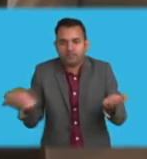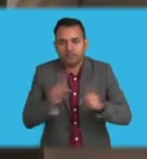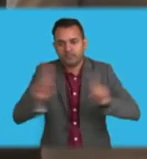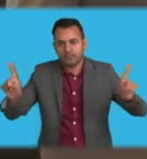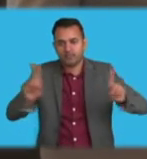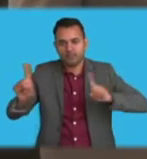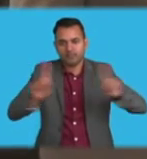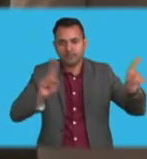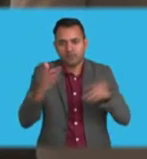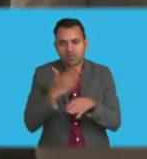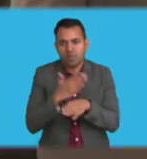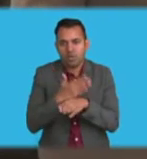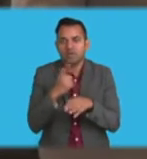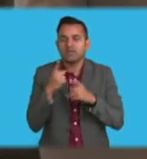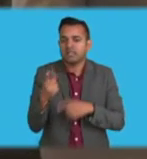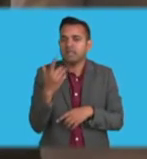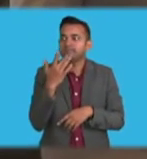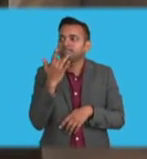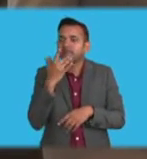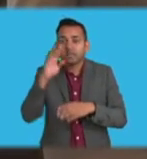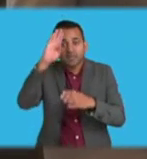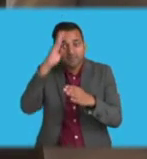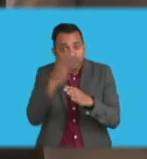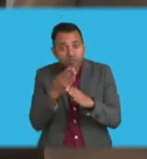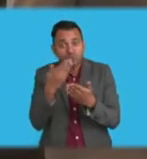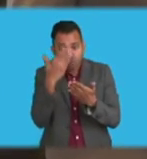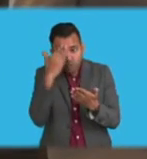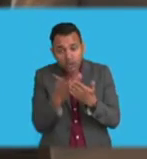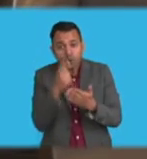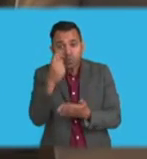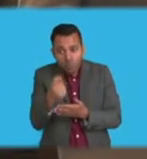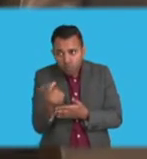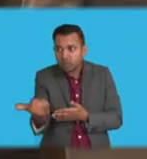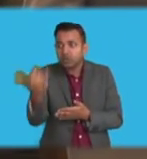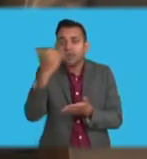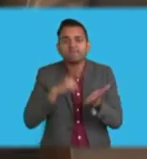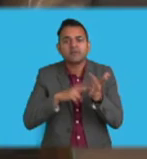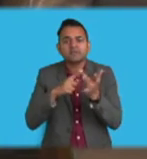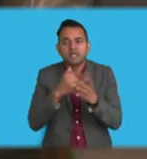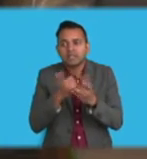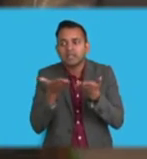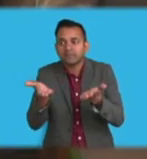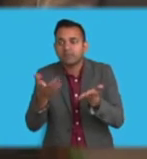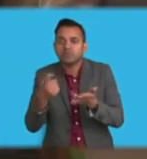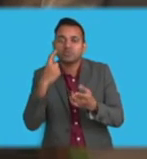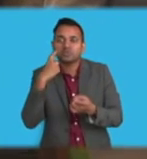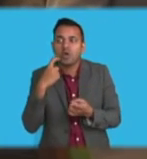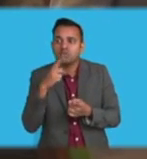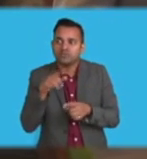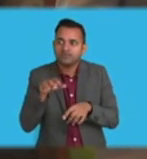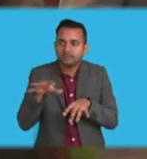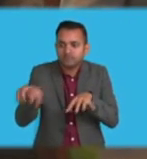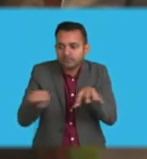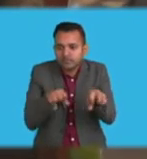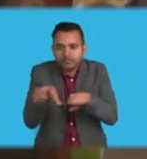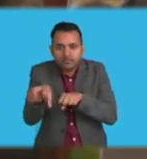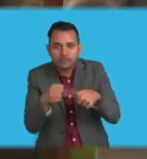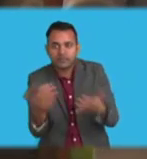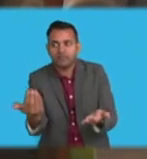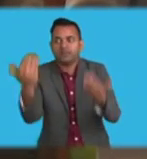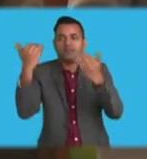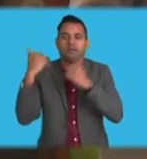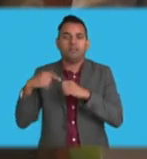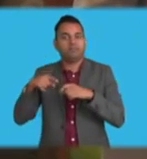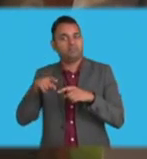student visas, they end up doing other things. So it's very important for the ministry to try to protect our workers when they go offshore. So we need to